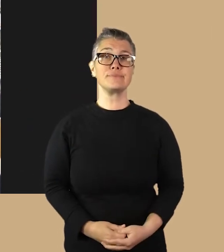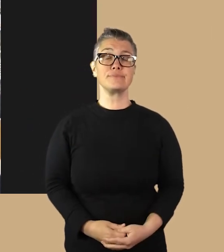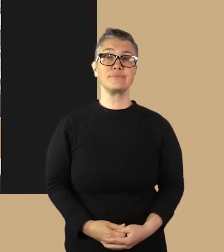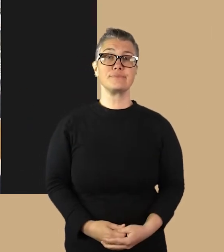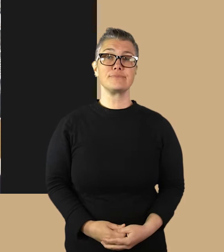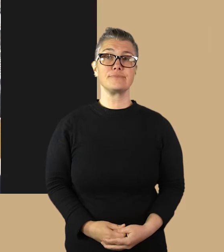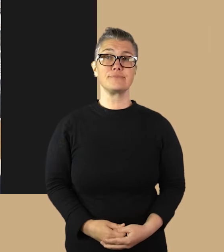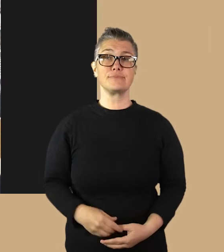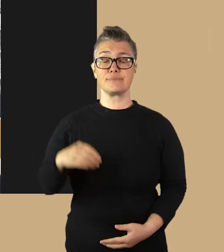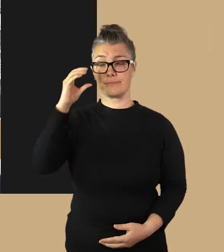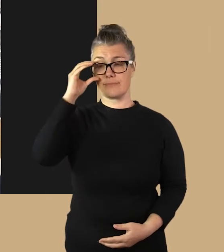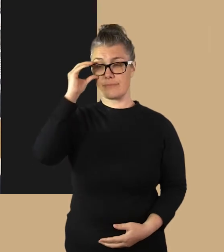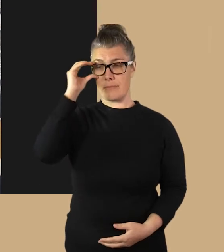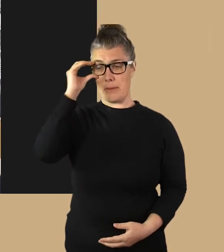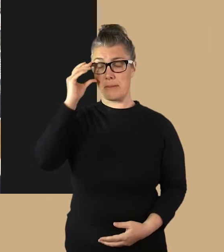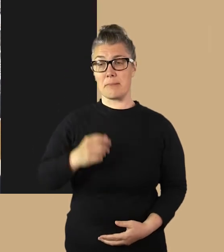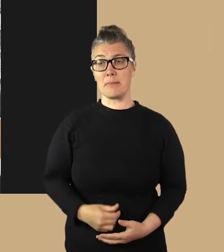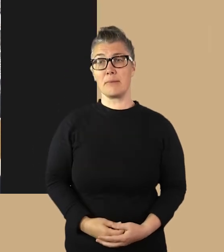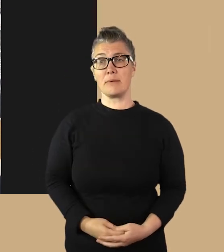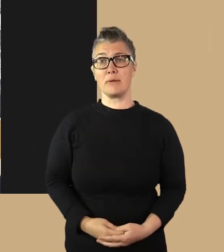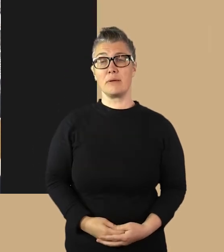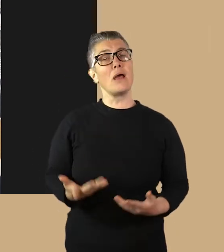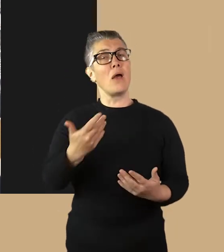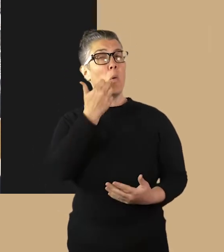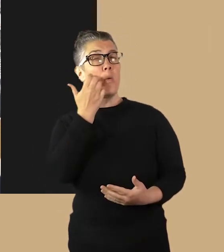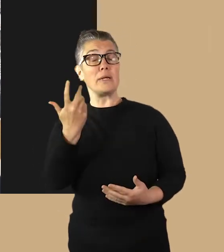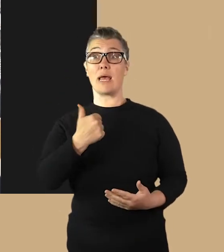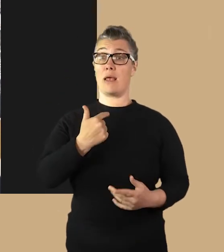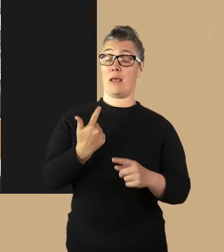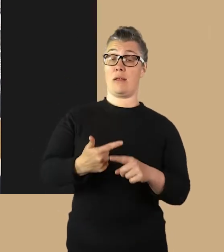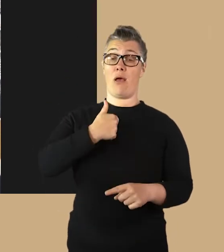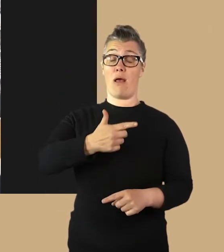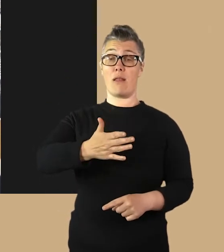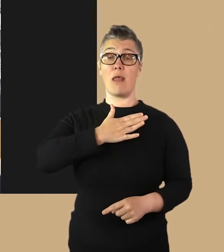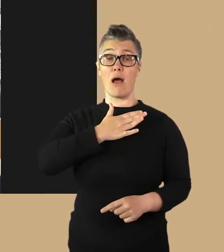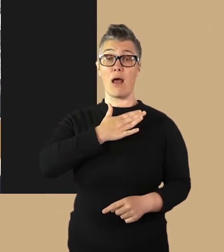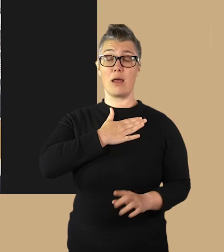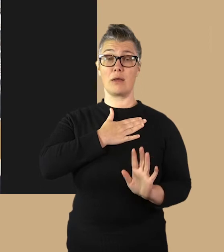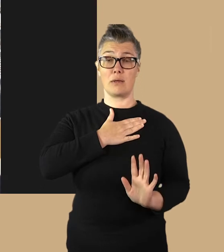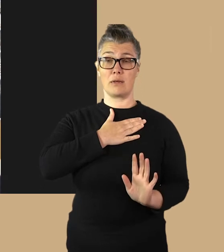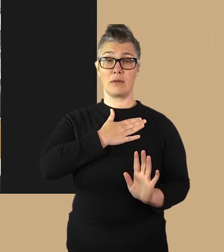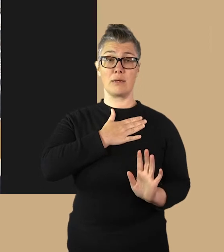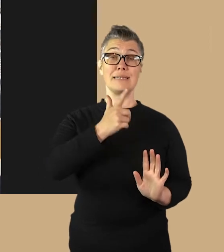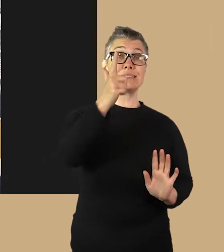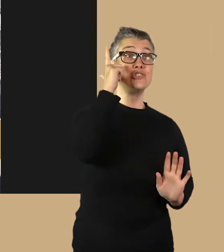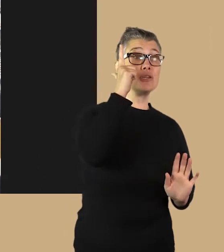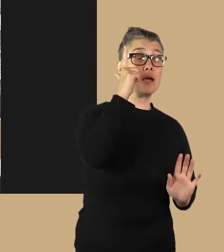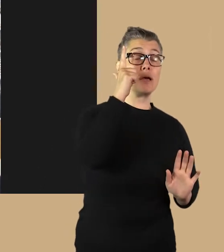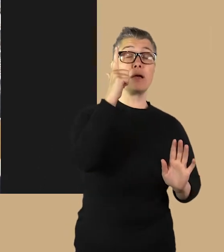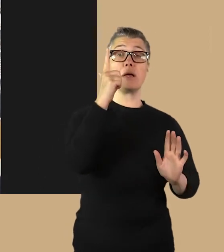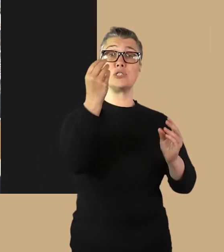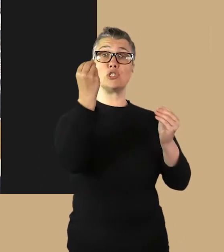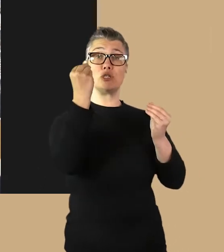Yeah, and that was always, and I also really liked when the teachers and tutors